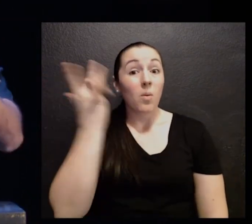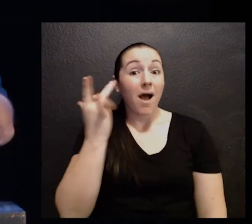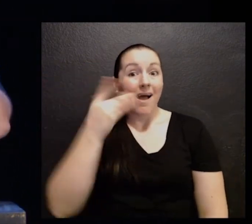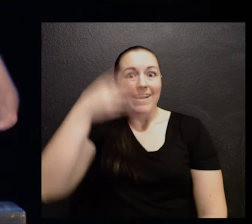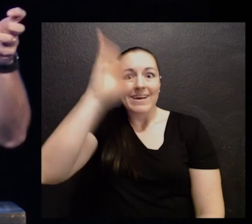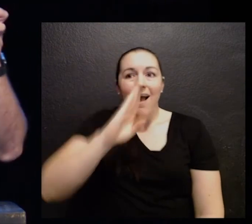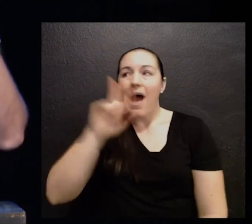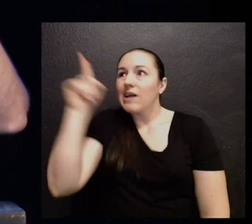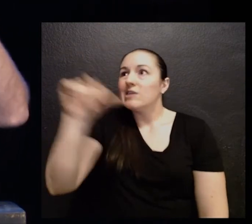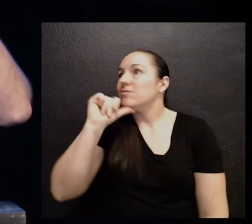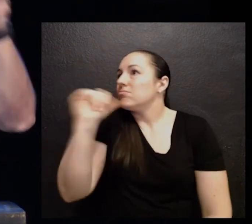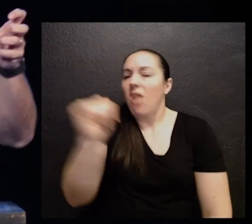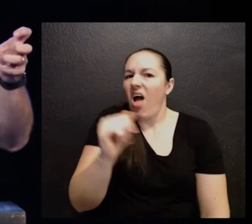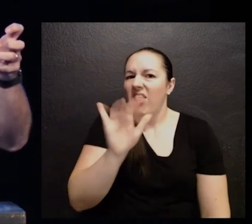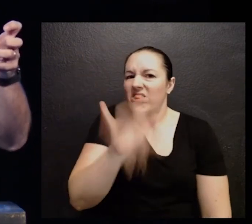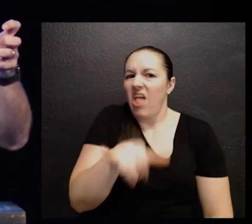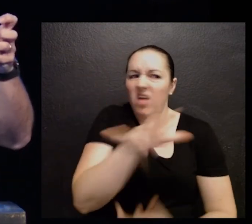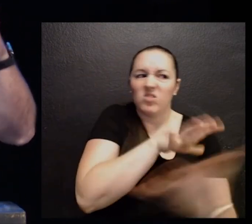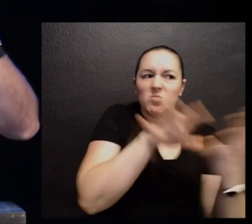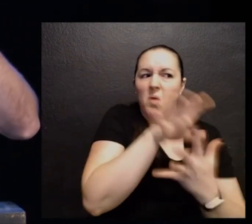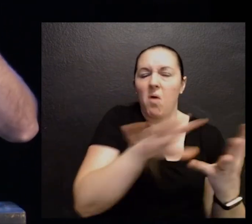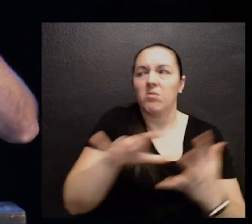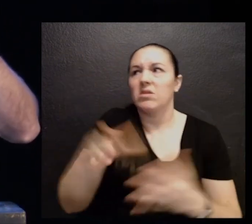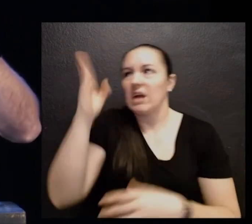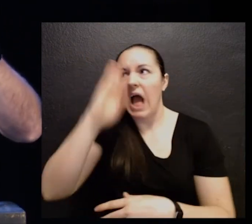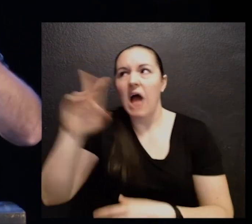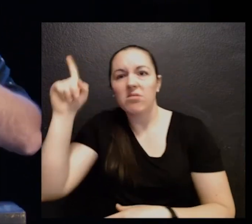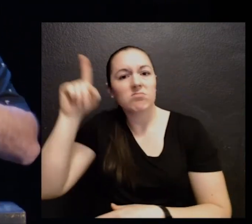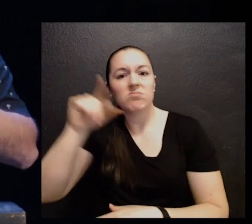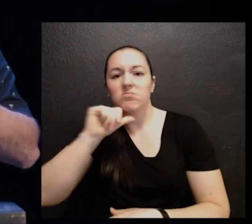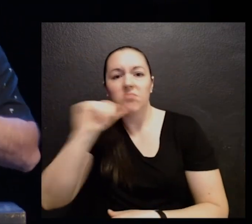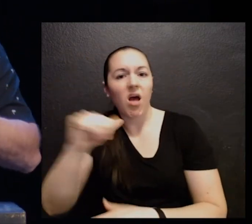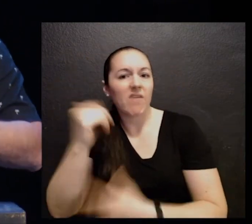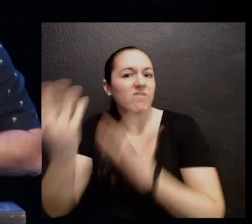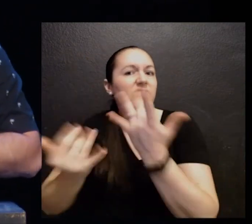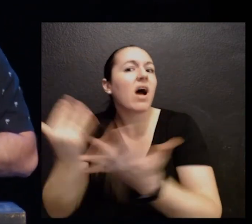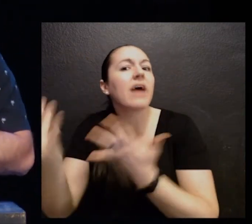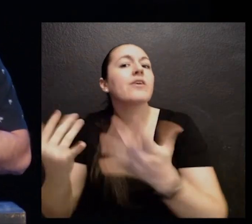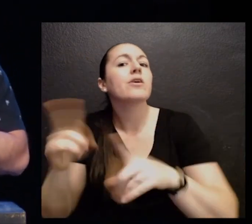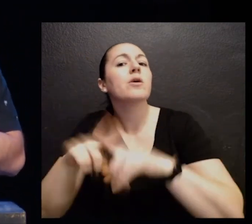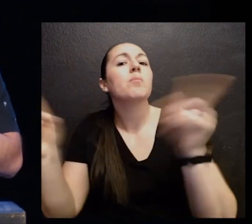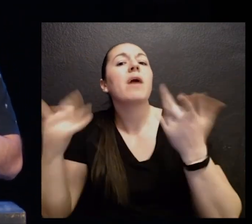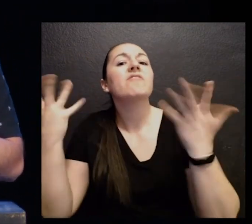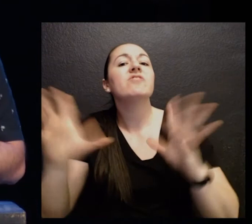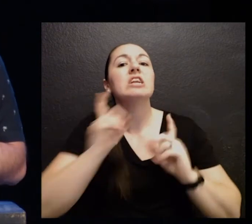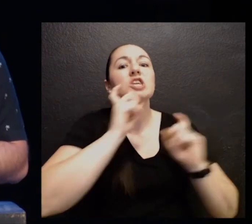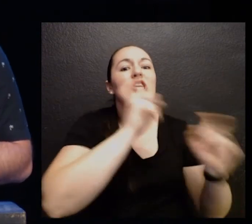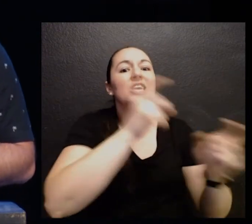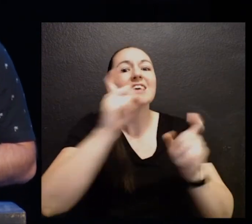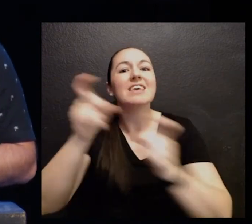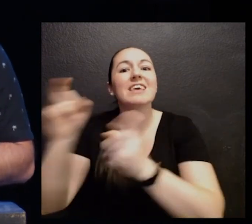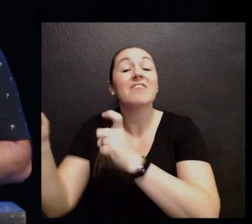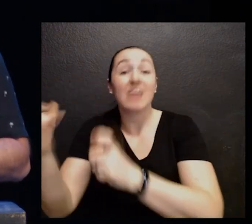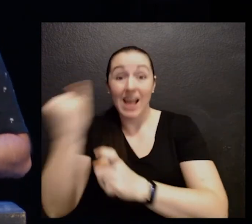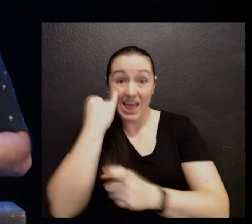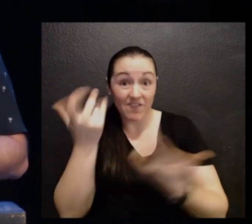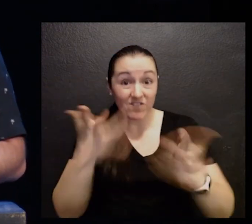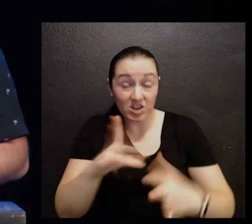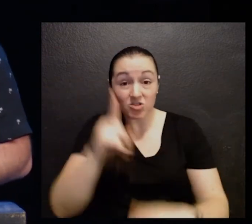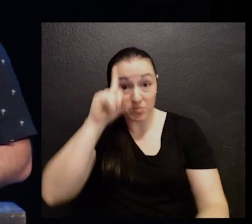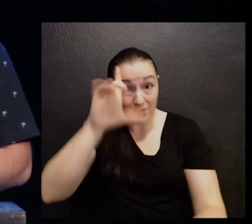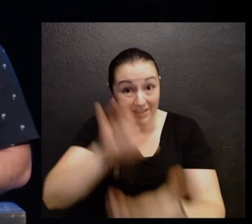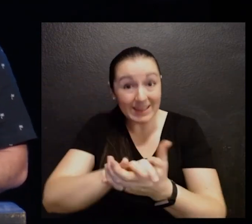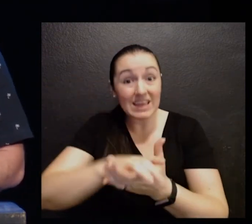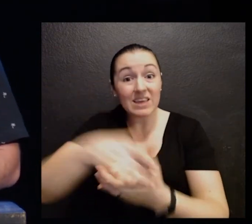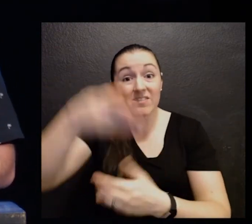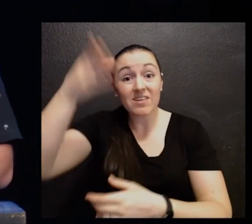the fire and he wasn't the smoke. So God has given every single one of us, every follower of Jesus Christ, the